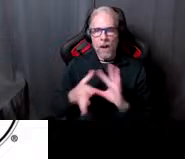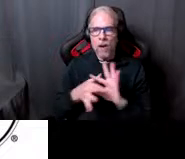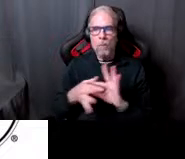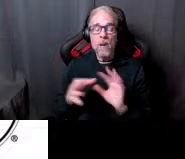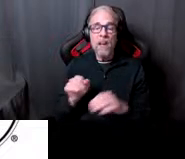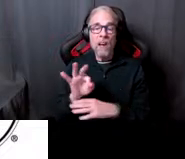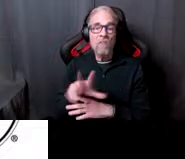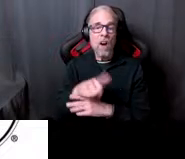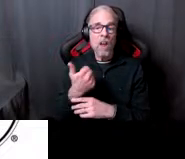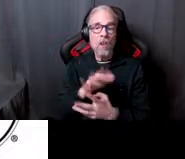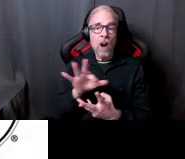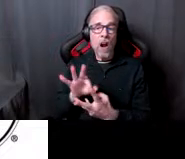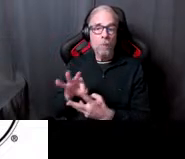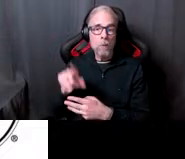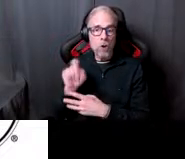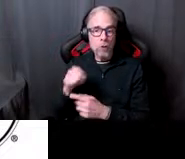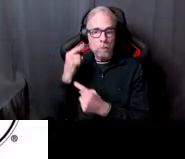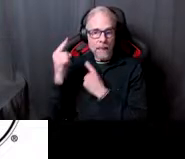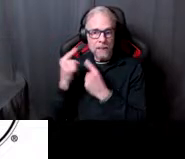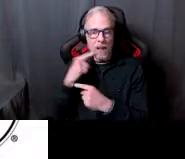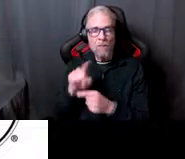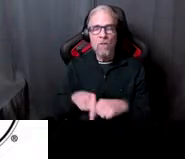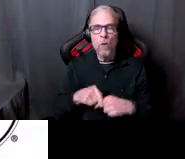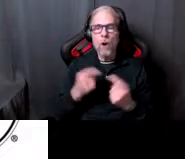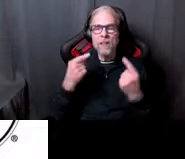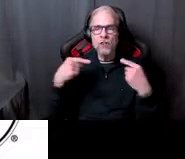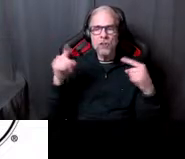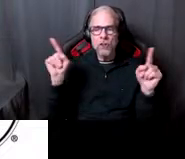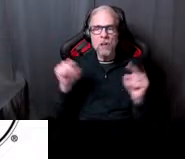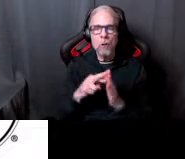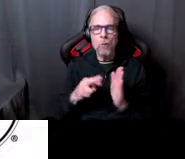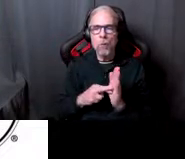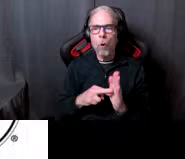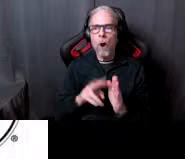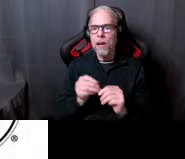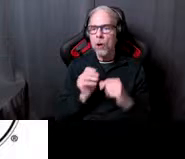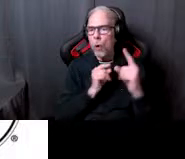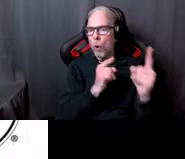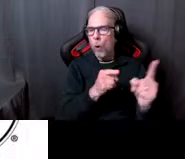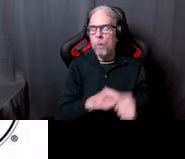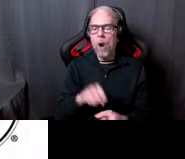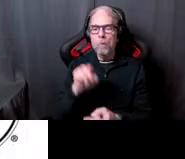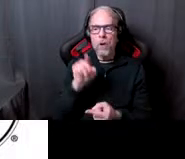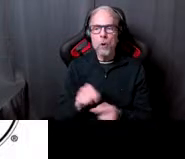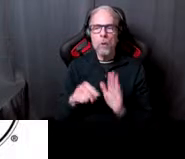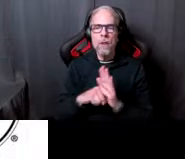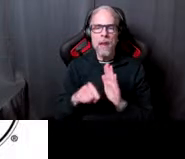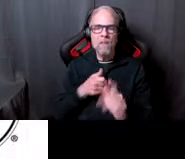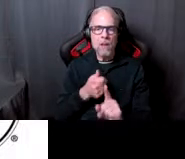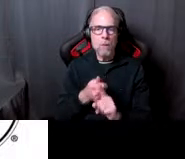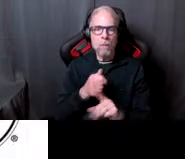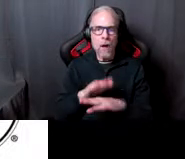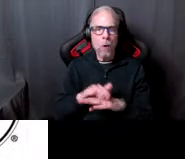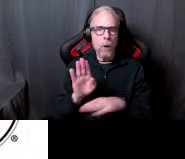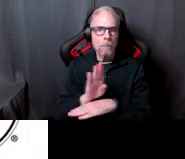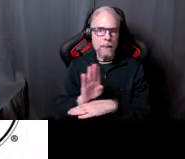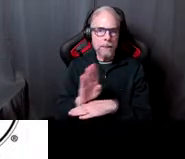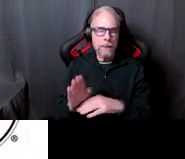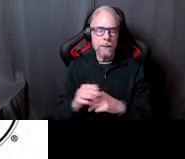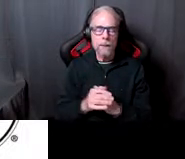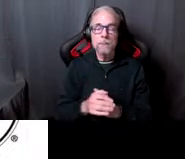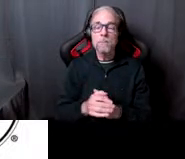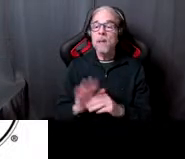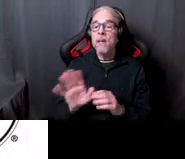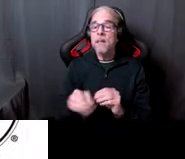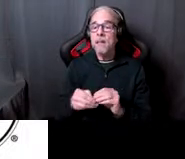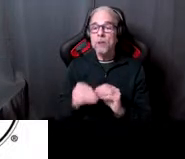options should be considered for achieving the rules' goals while reducing the negative impact on business. In addition